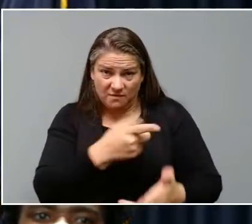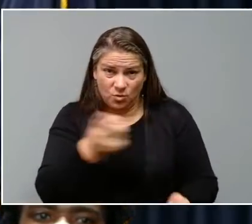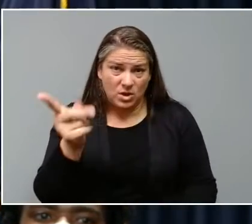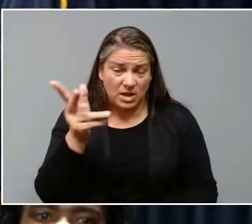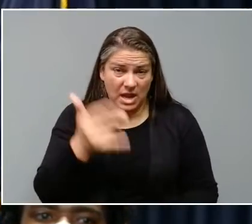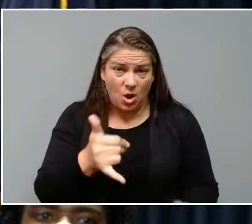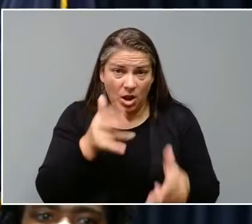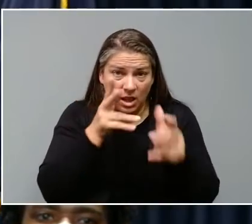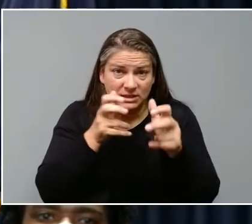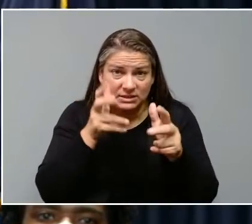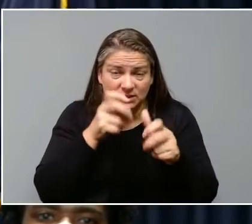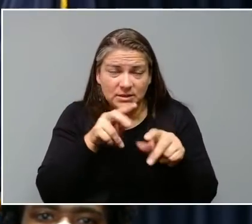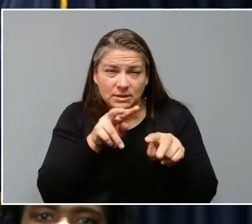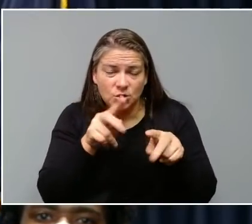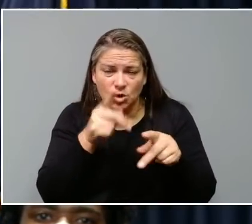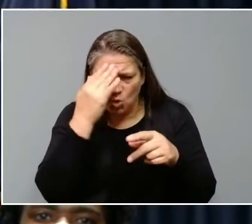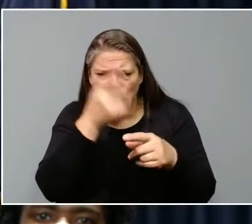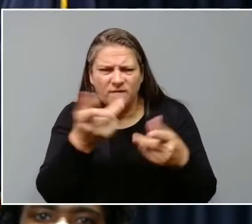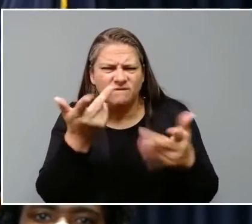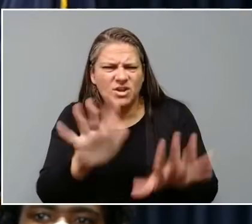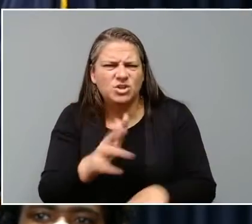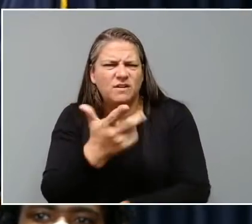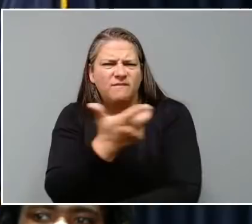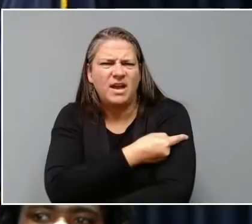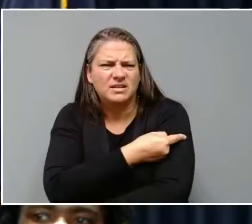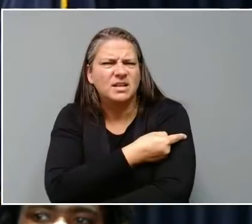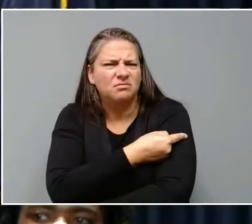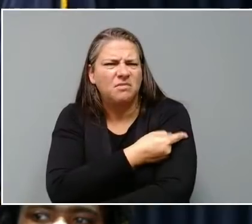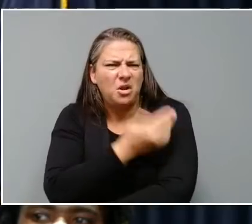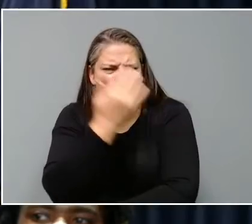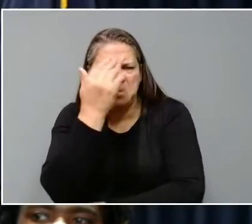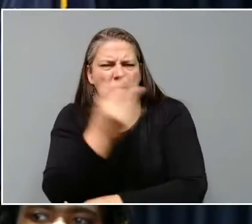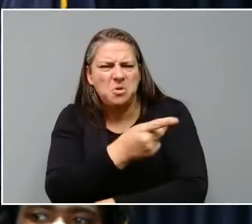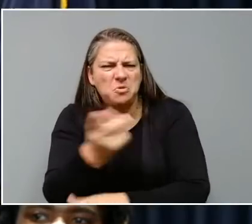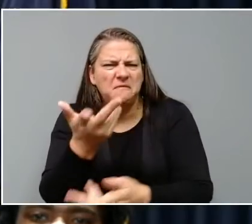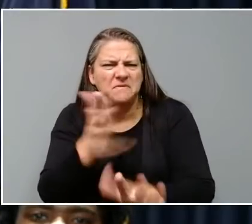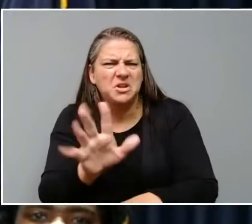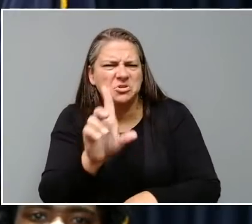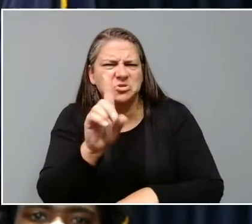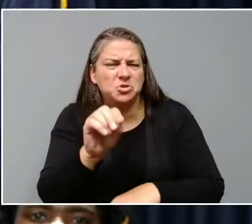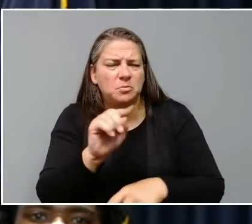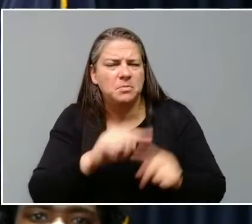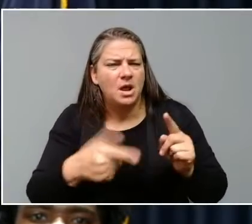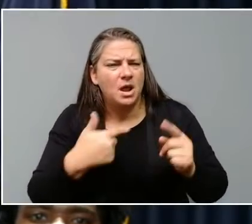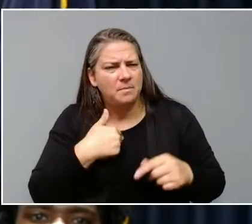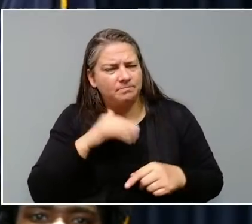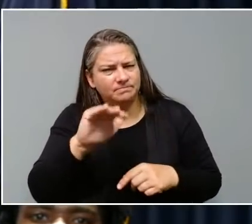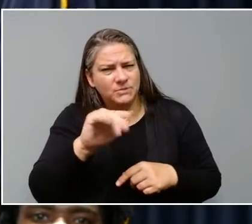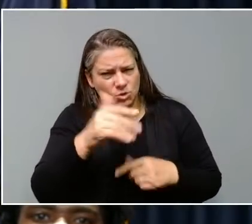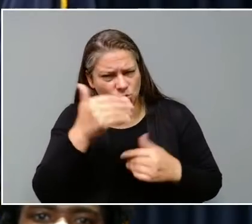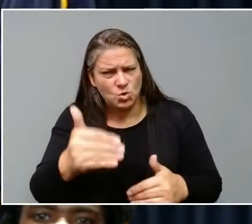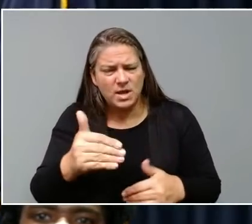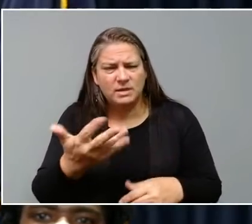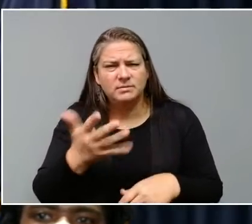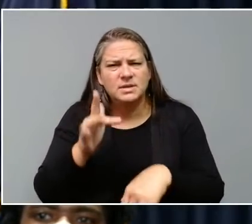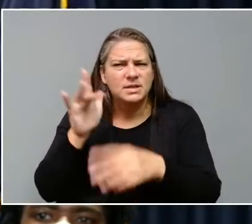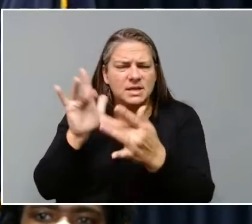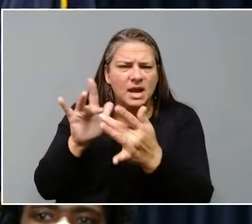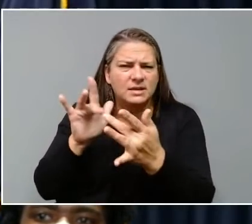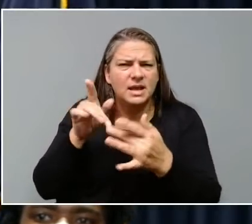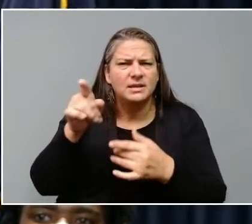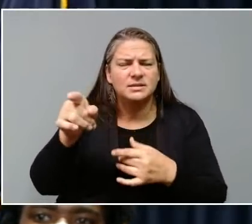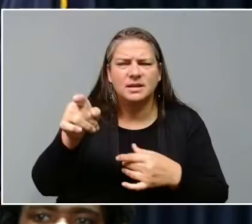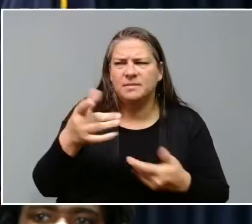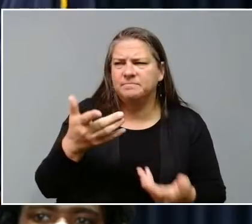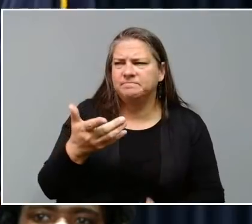are already vaccinated. I want to ask you to have courageous conversations, to reach out to